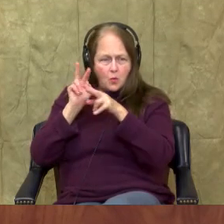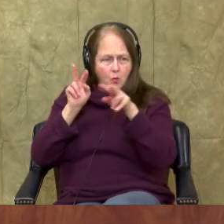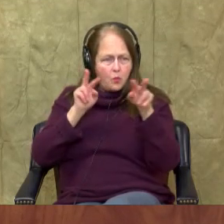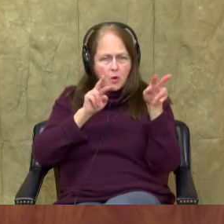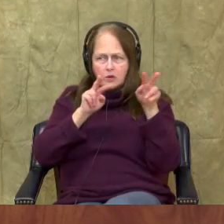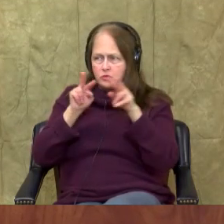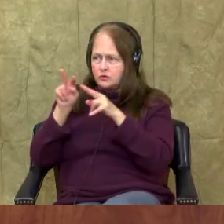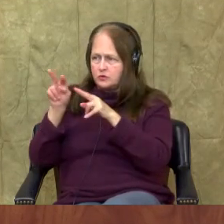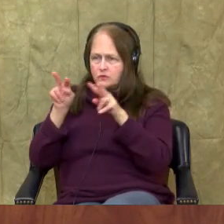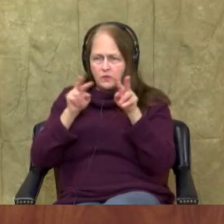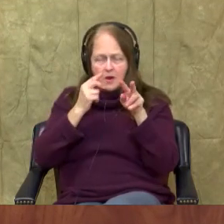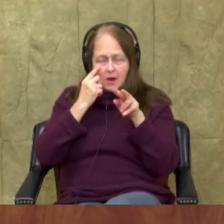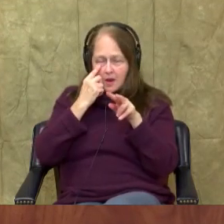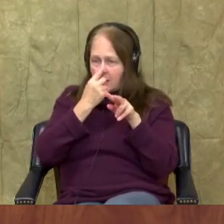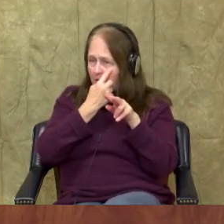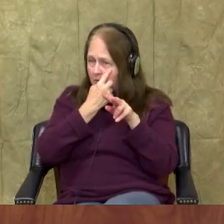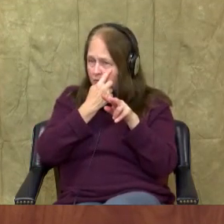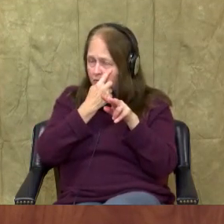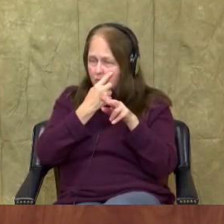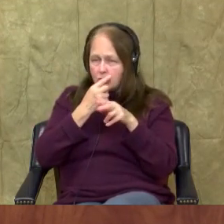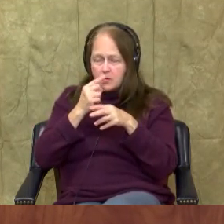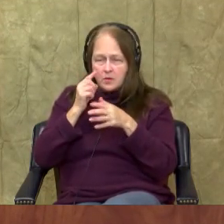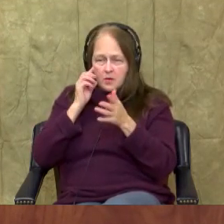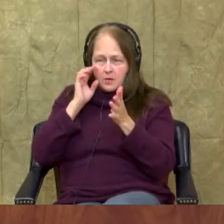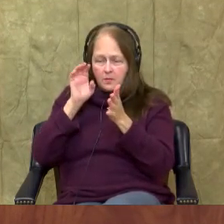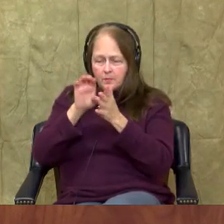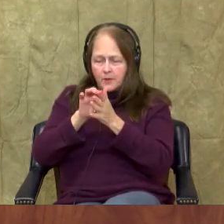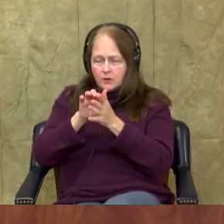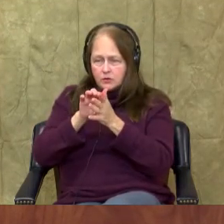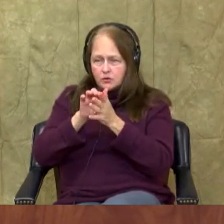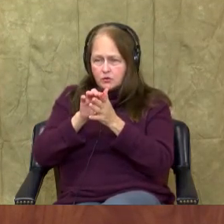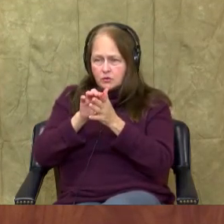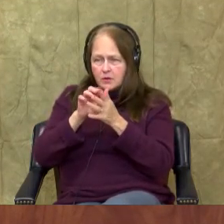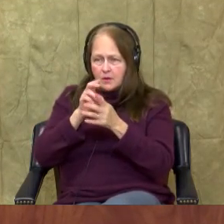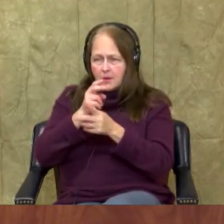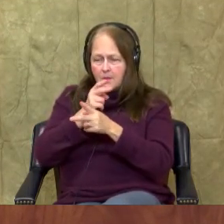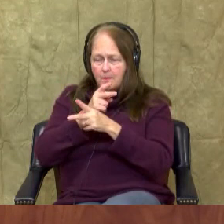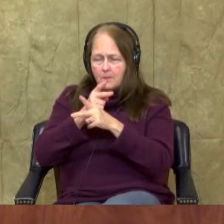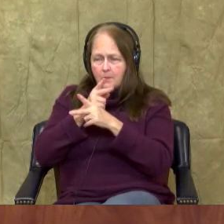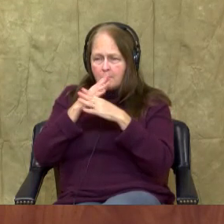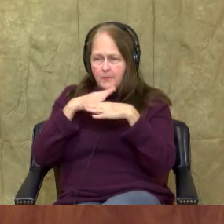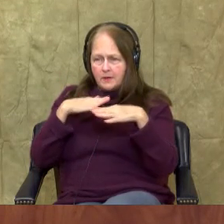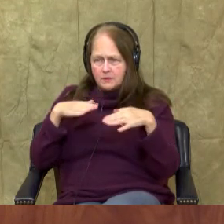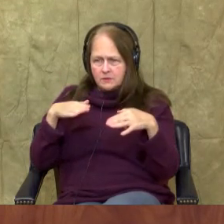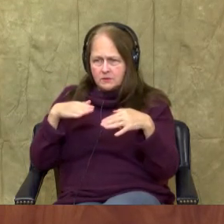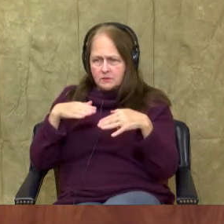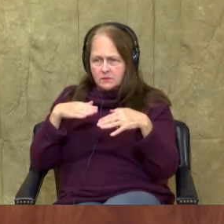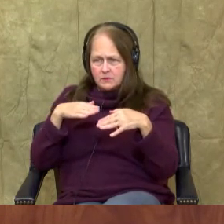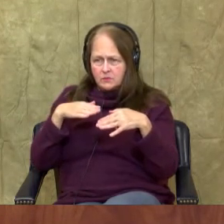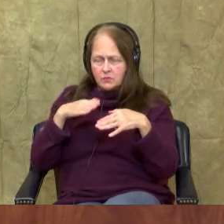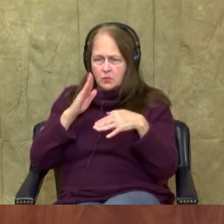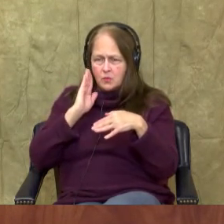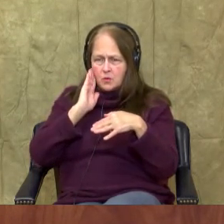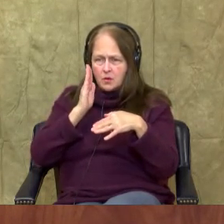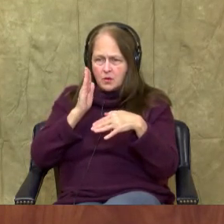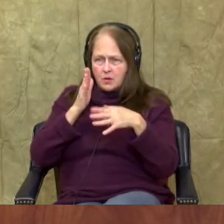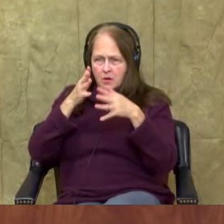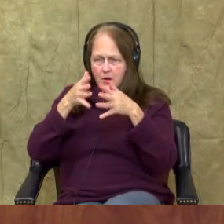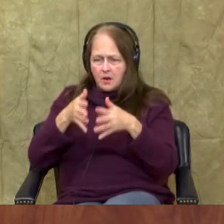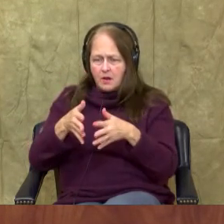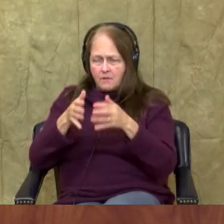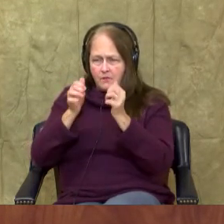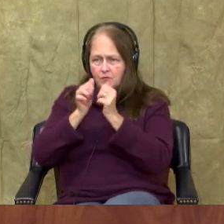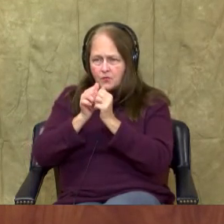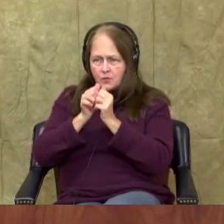and it talks about made a fine picture of a guardian of the peace. So by process of elimination, we are left